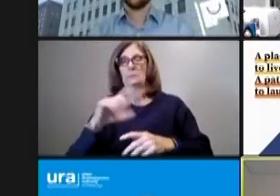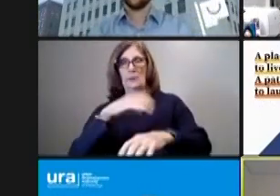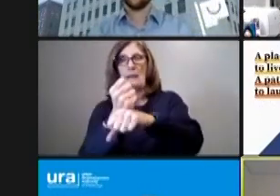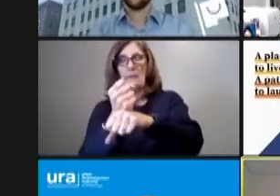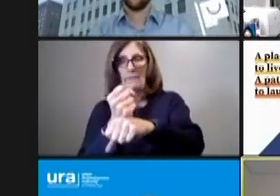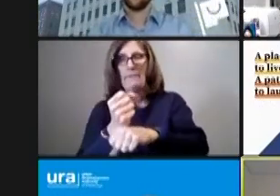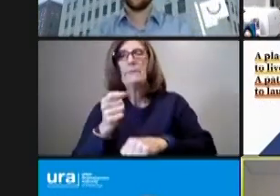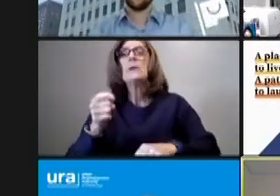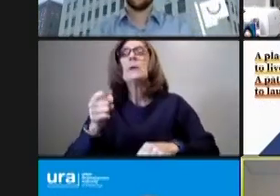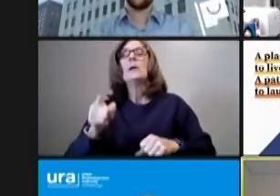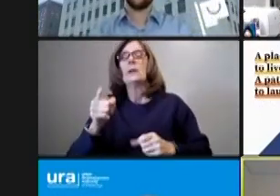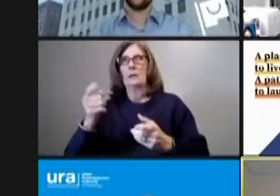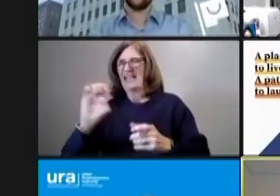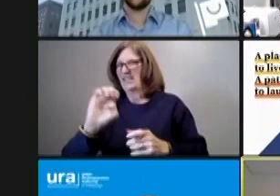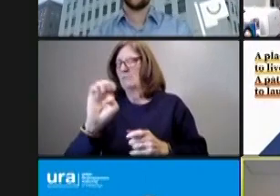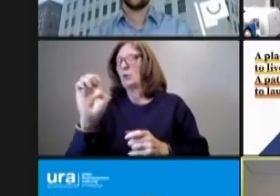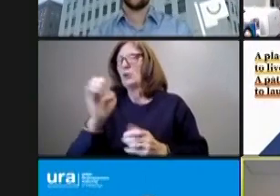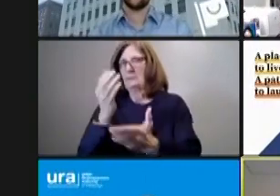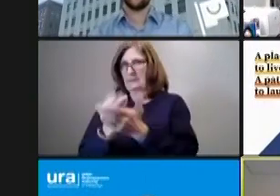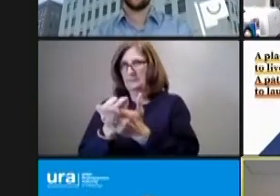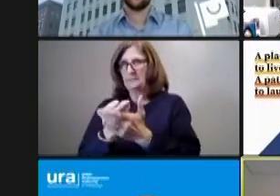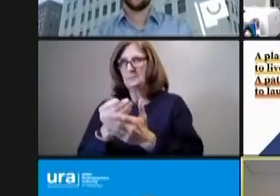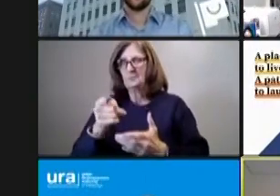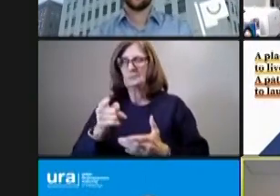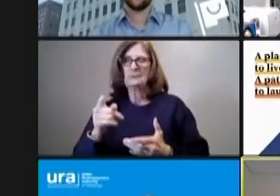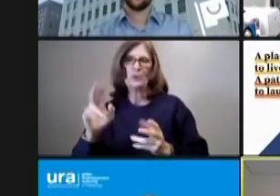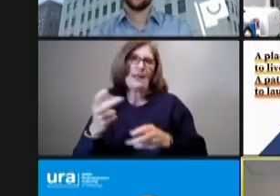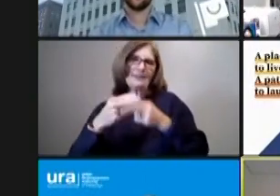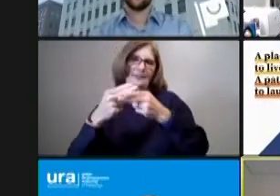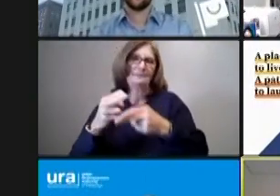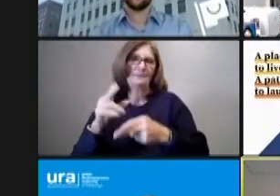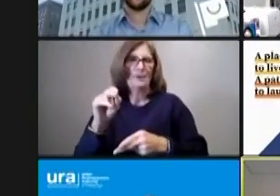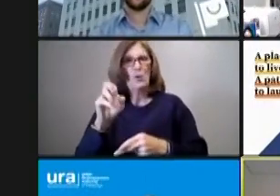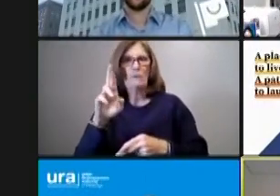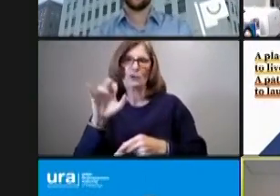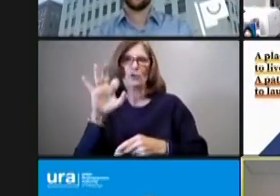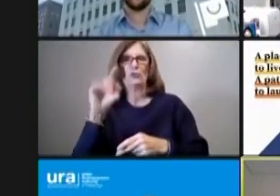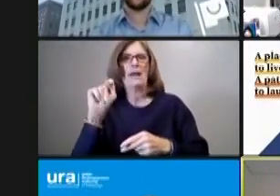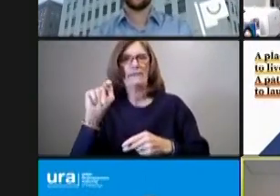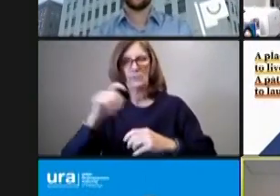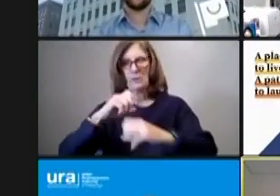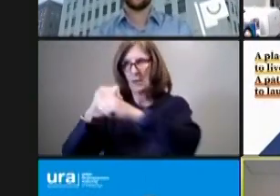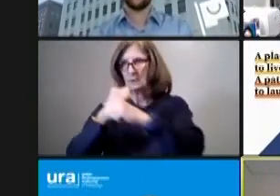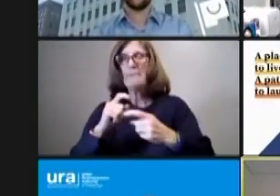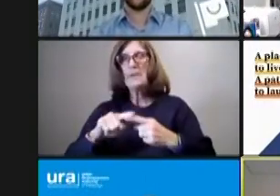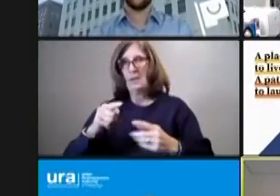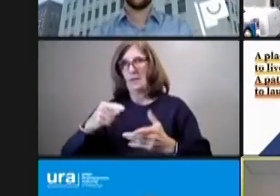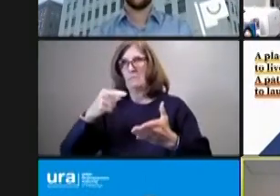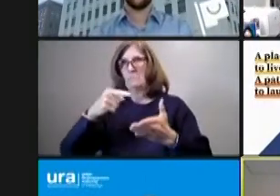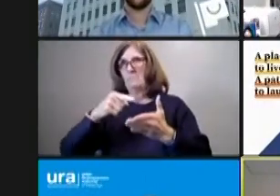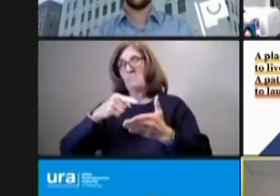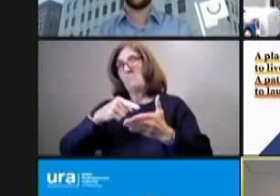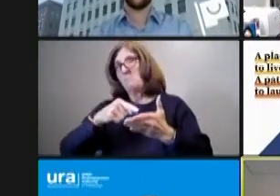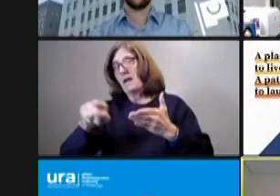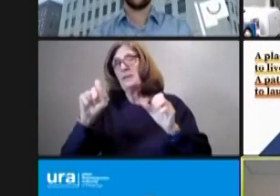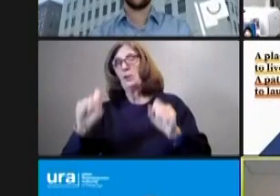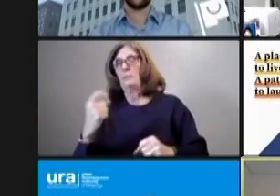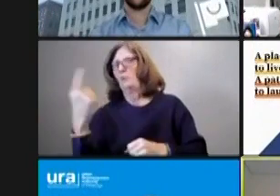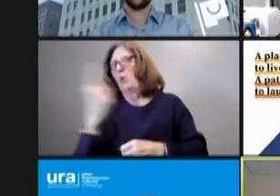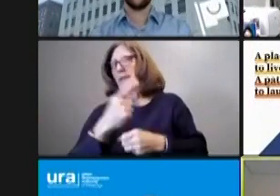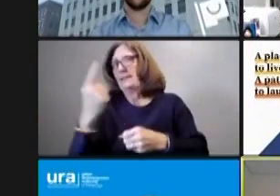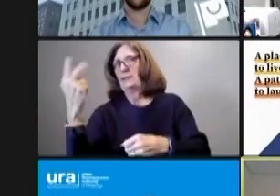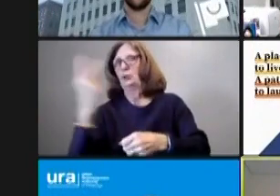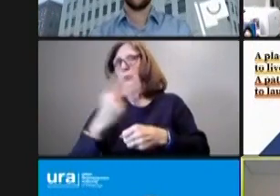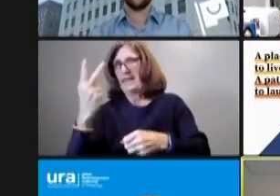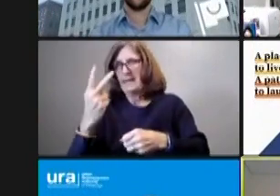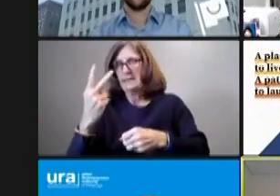Pittsburgh Foundation Emergency Fund, our quote unquote overdraft protection. The payment is going to be made within one business day to the landlord so that we are able to